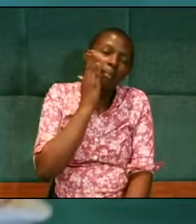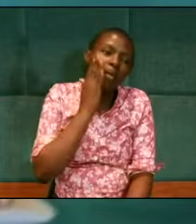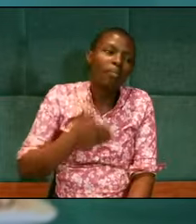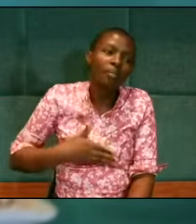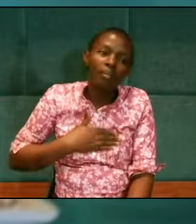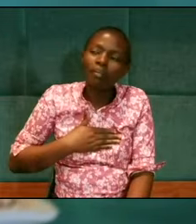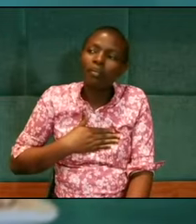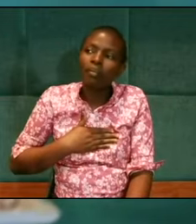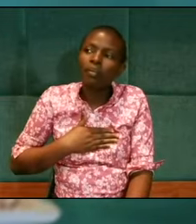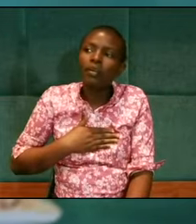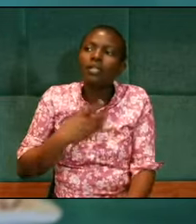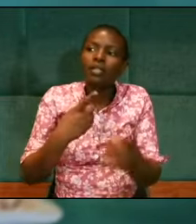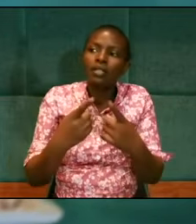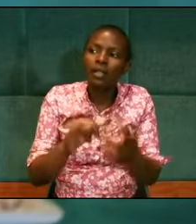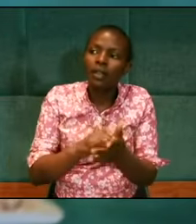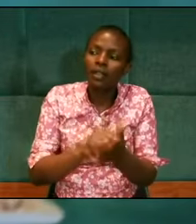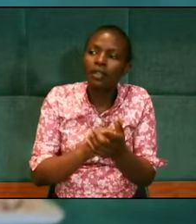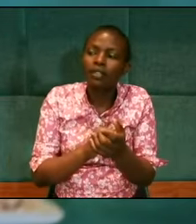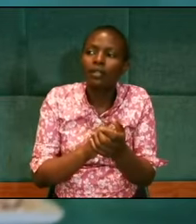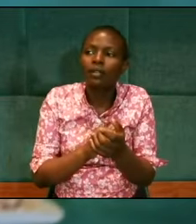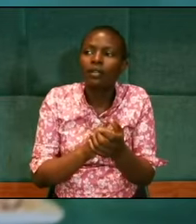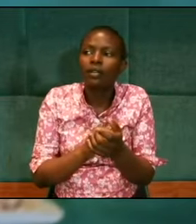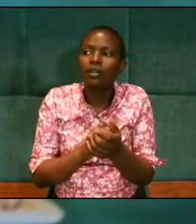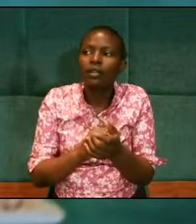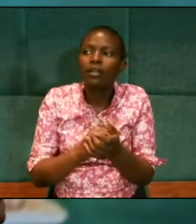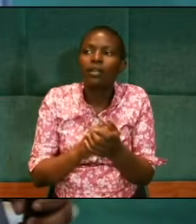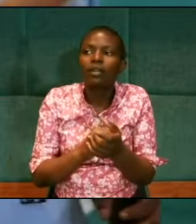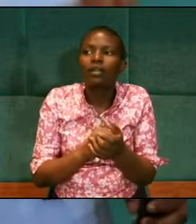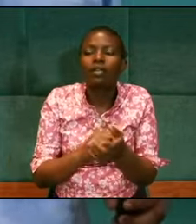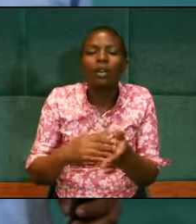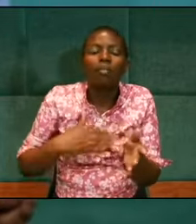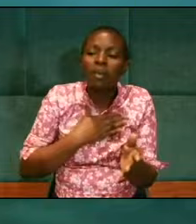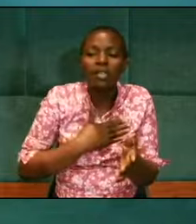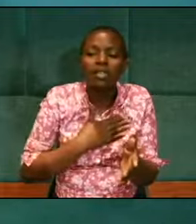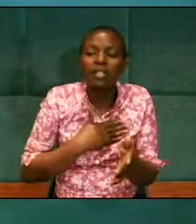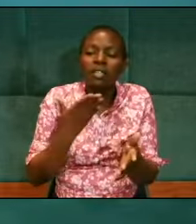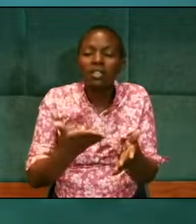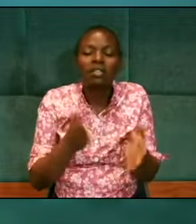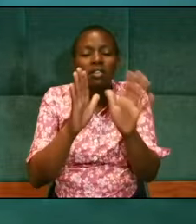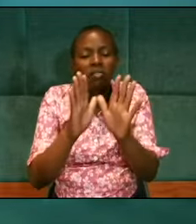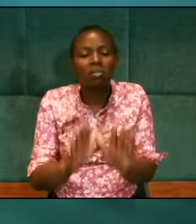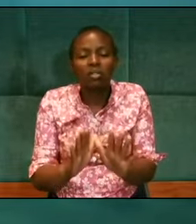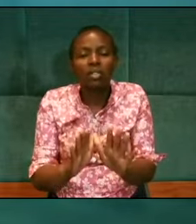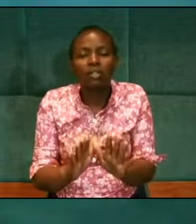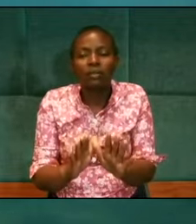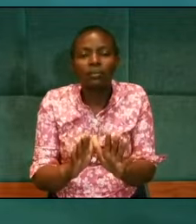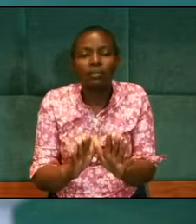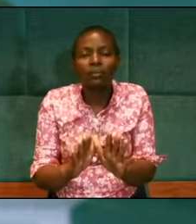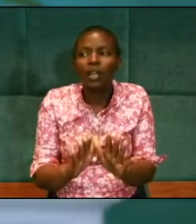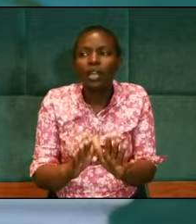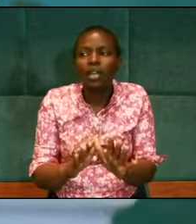illiterate. She has nothing to say concerning my marriage. Please, it costs nothing to listen. I